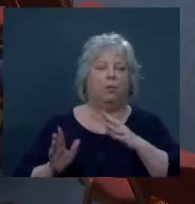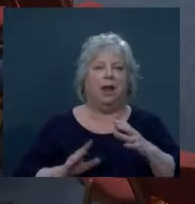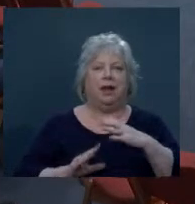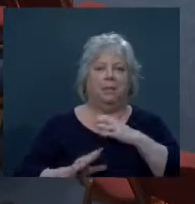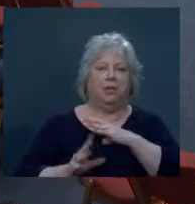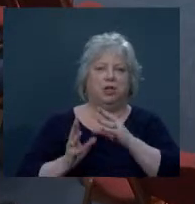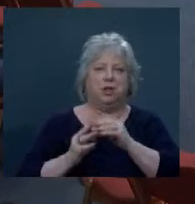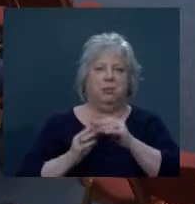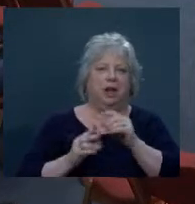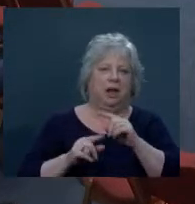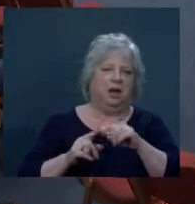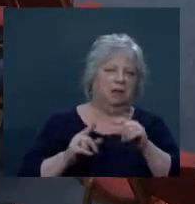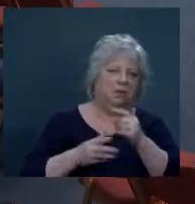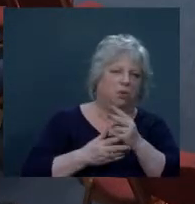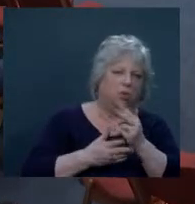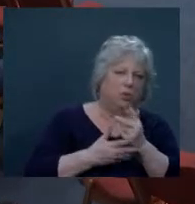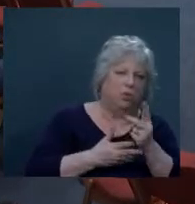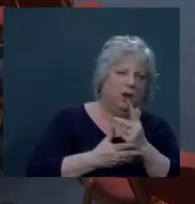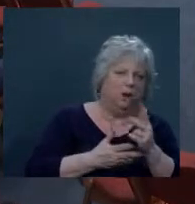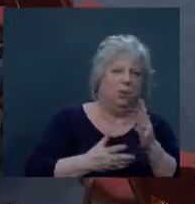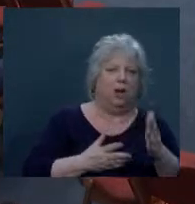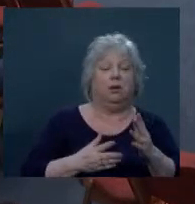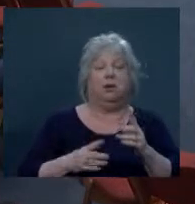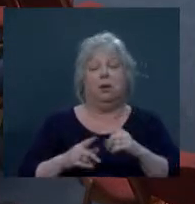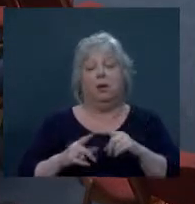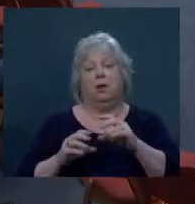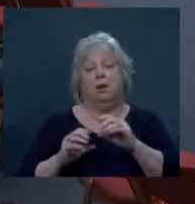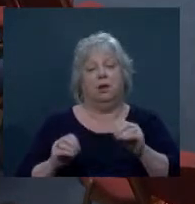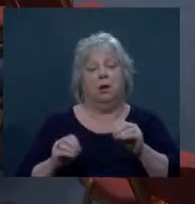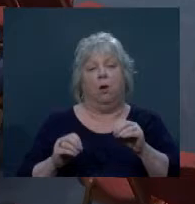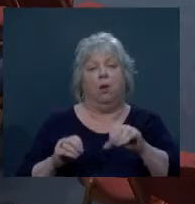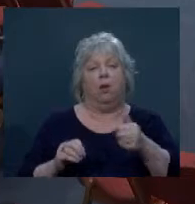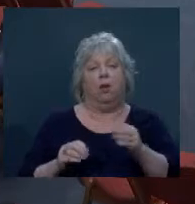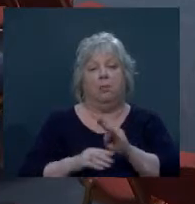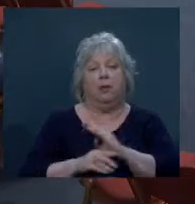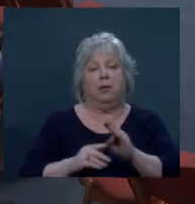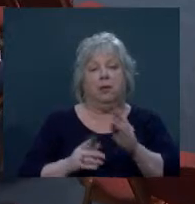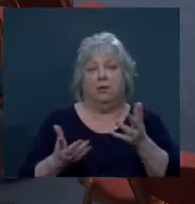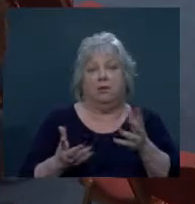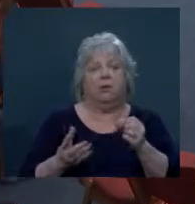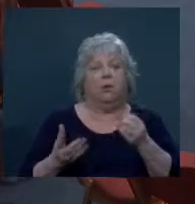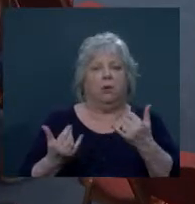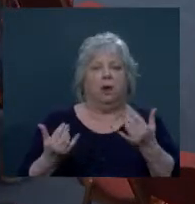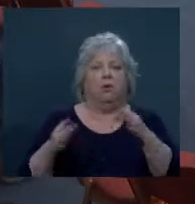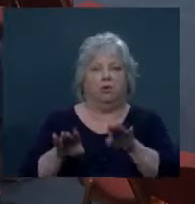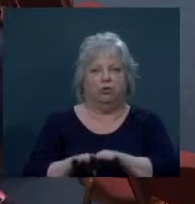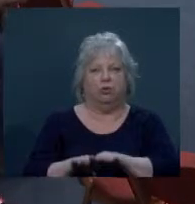With that, if there's nothing else, we are adjourned.